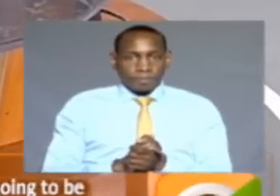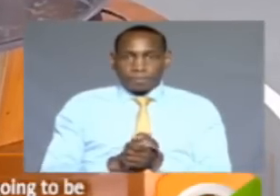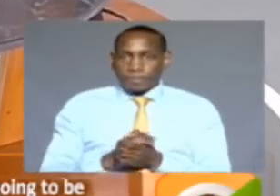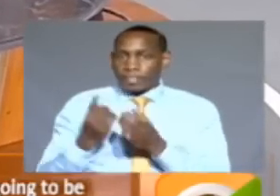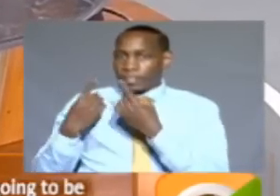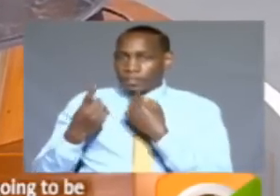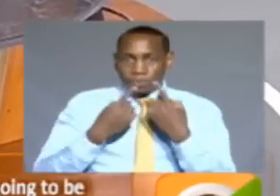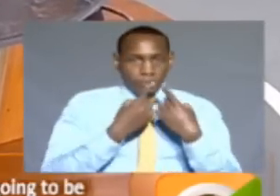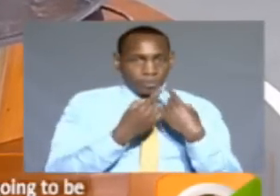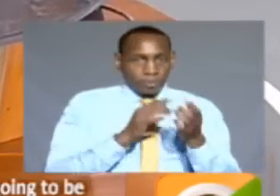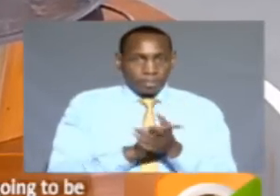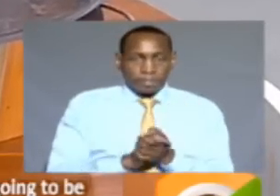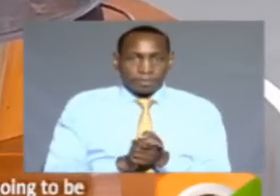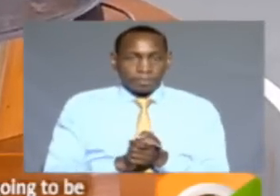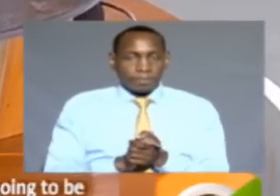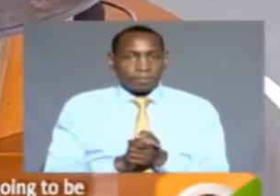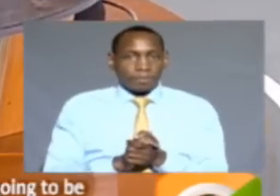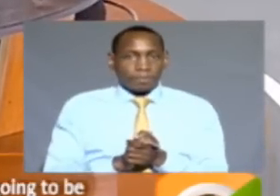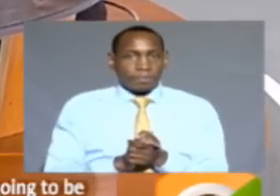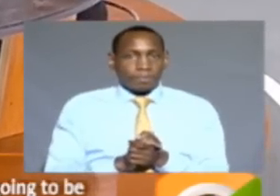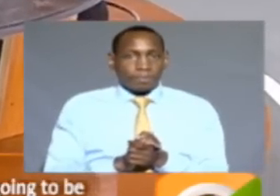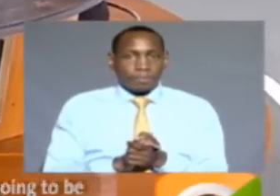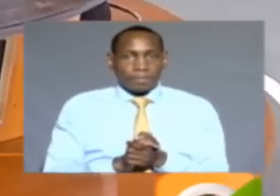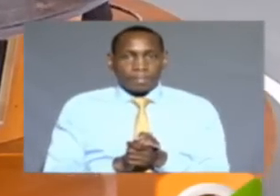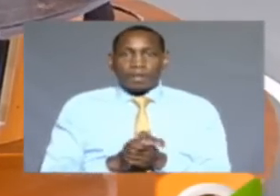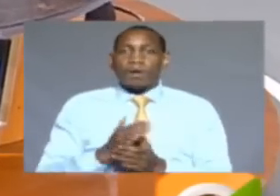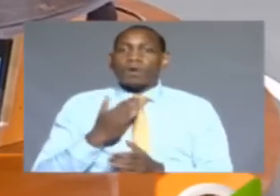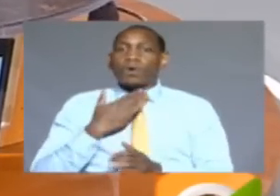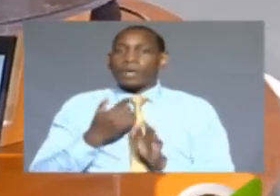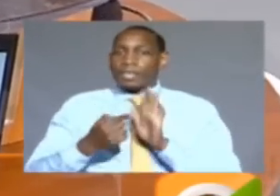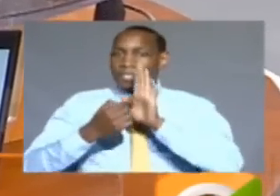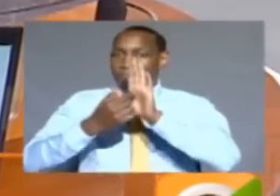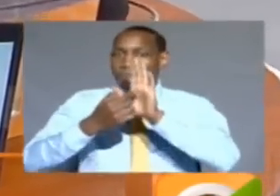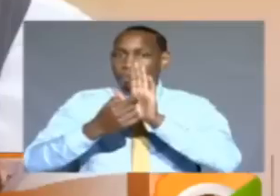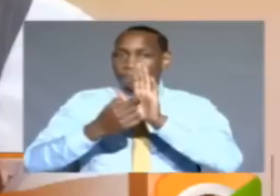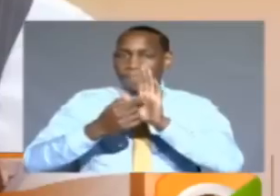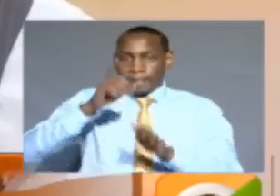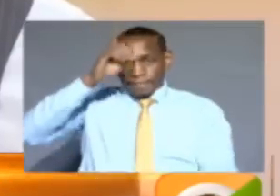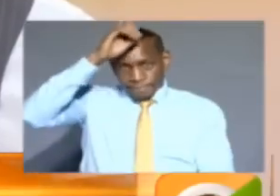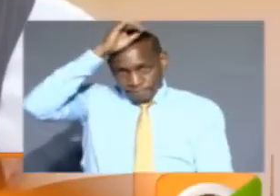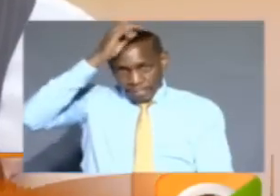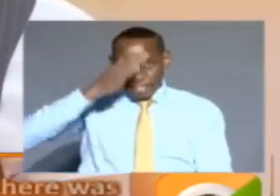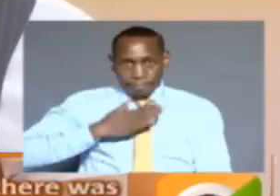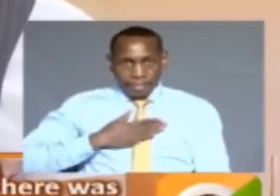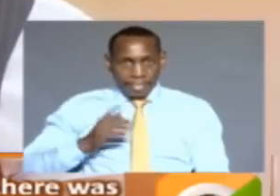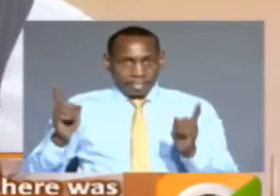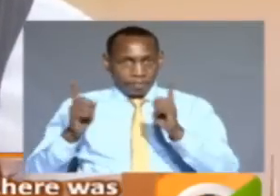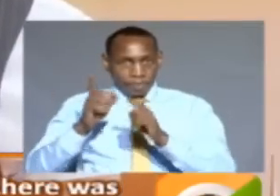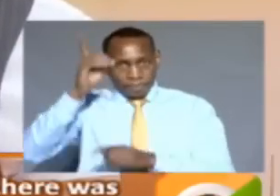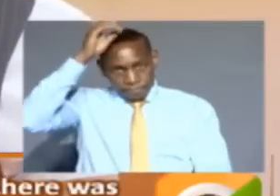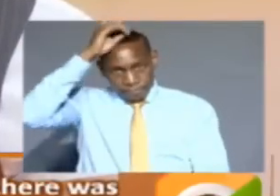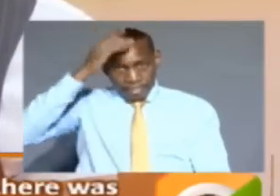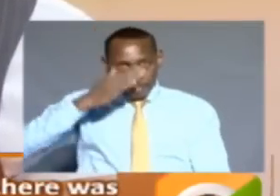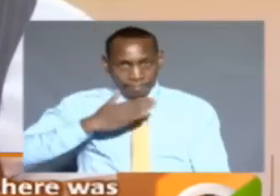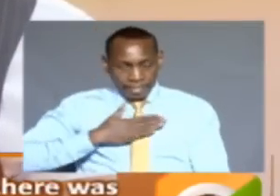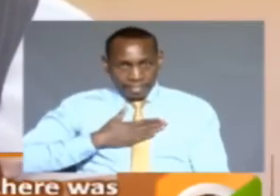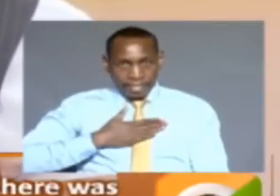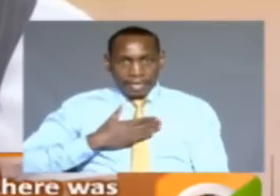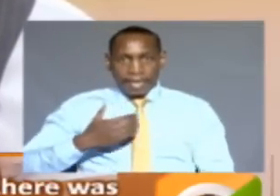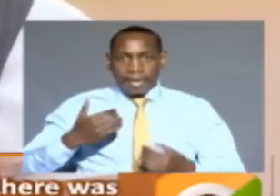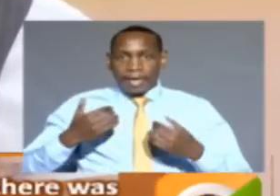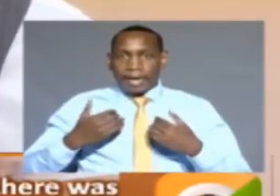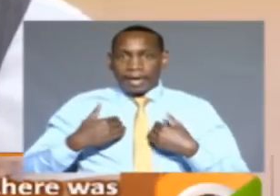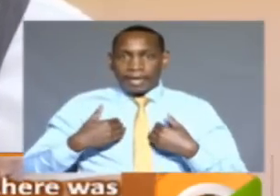recruited. They did the job for which they were recruited. Let me just illustrate this in my village very briefly. In my village, there is a